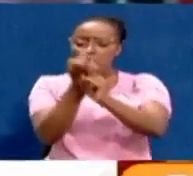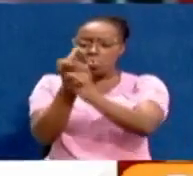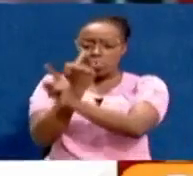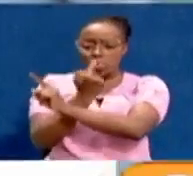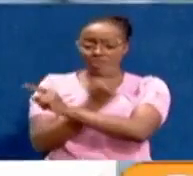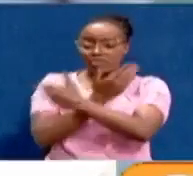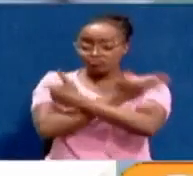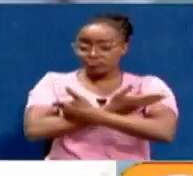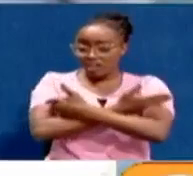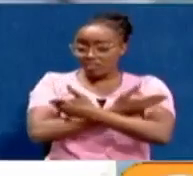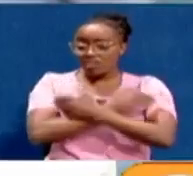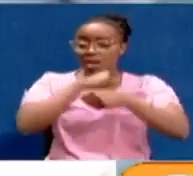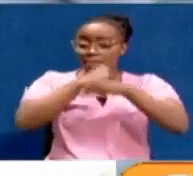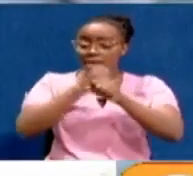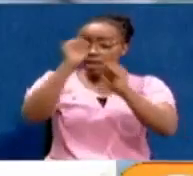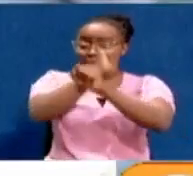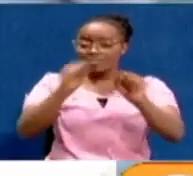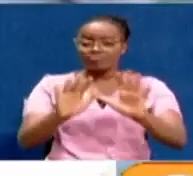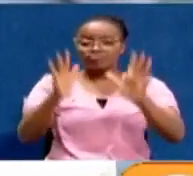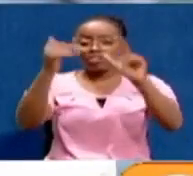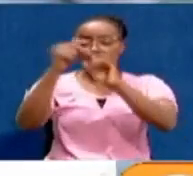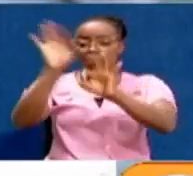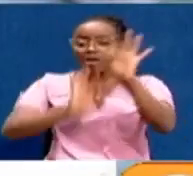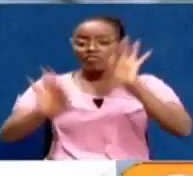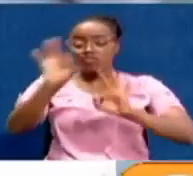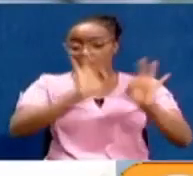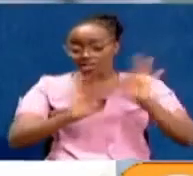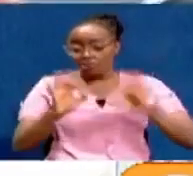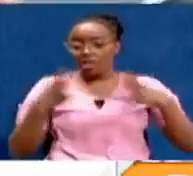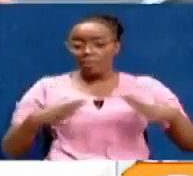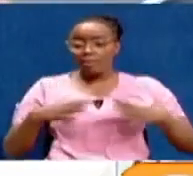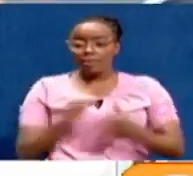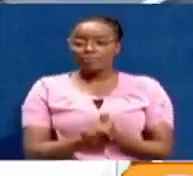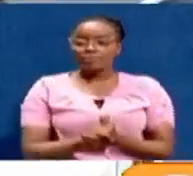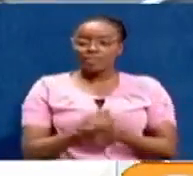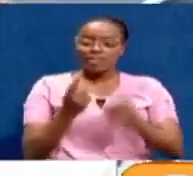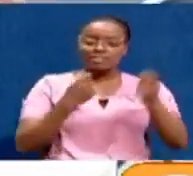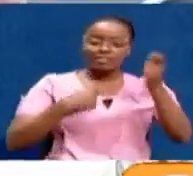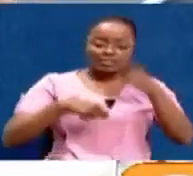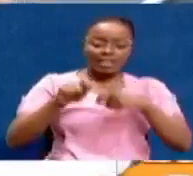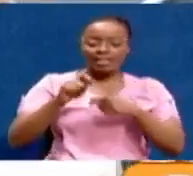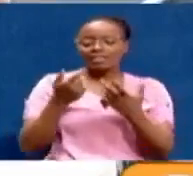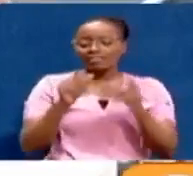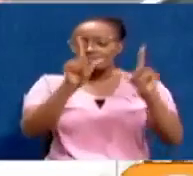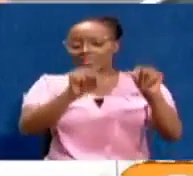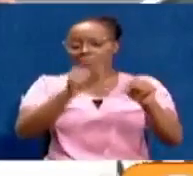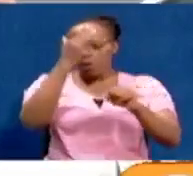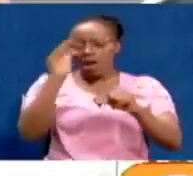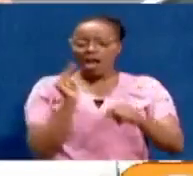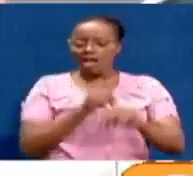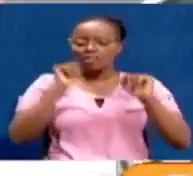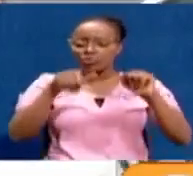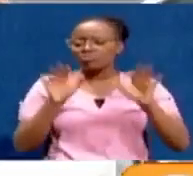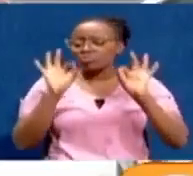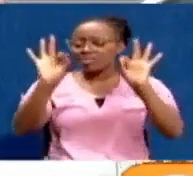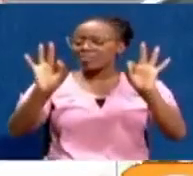print shirts have earned the president praise from fashion enthusiasts. Watu zetu fiti hata si tukingara ka